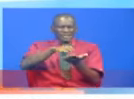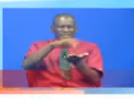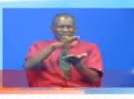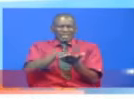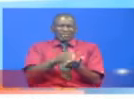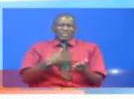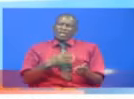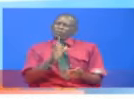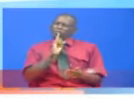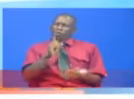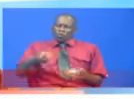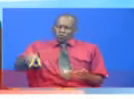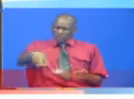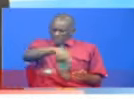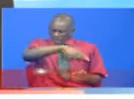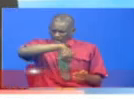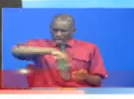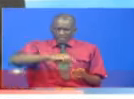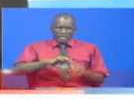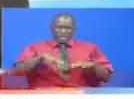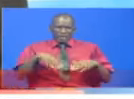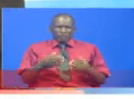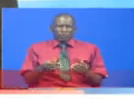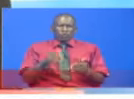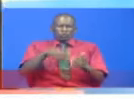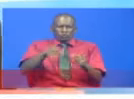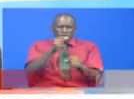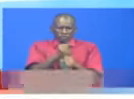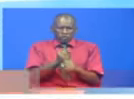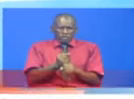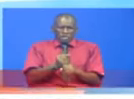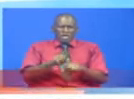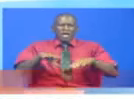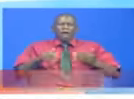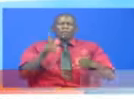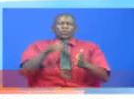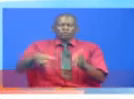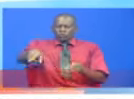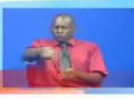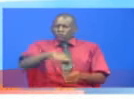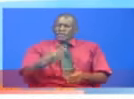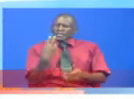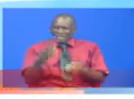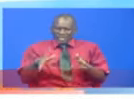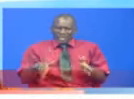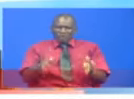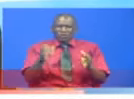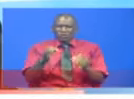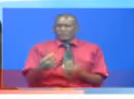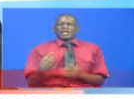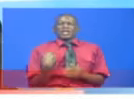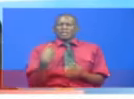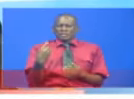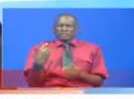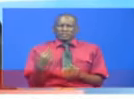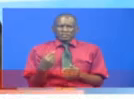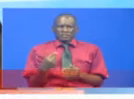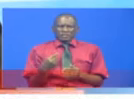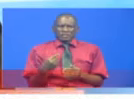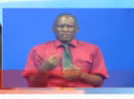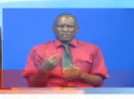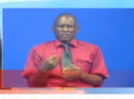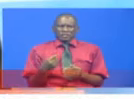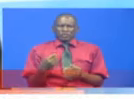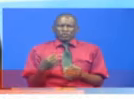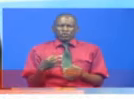caution to our interpretation of what we're seeing in terms of the numbers and the